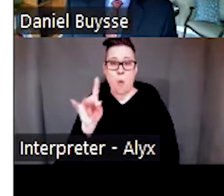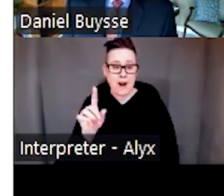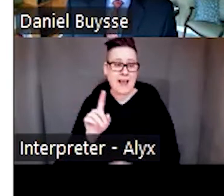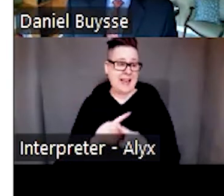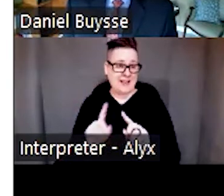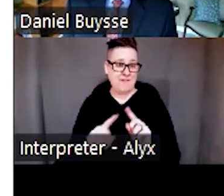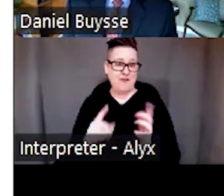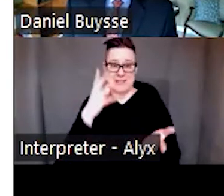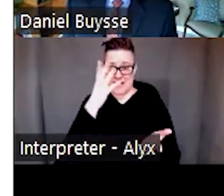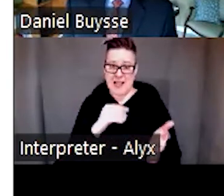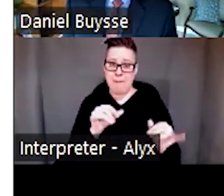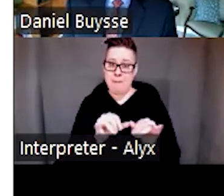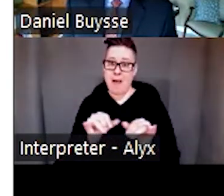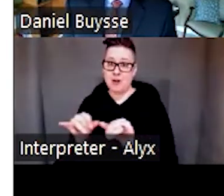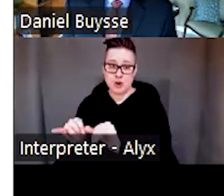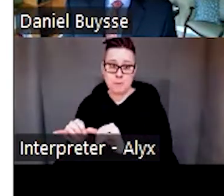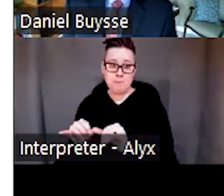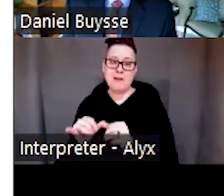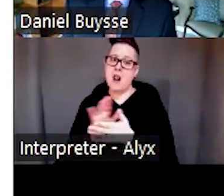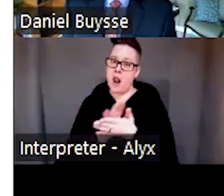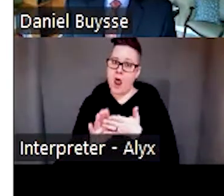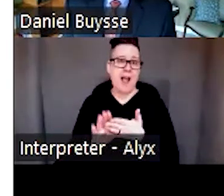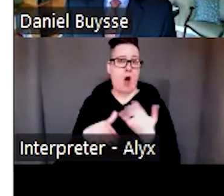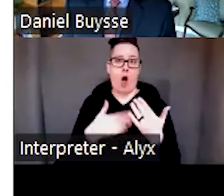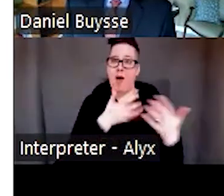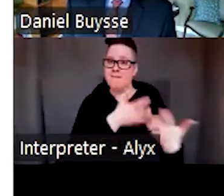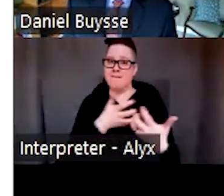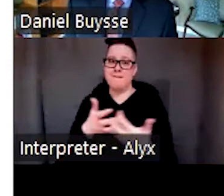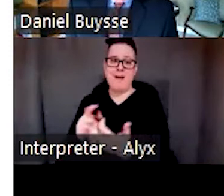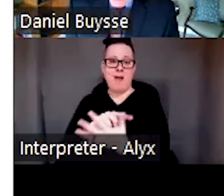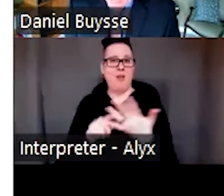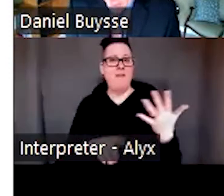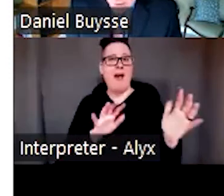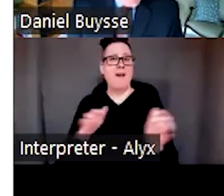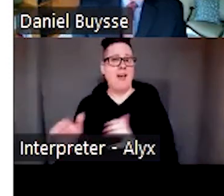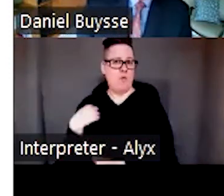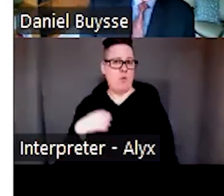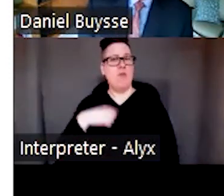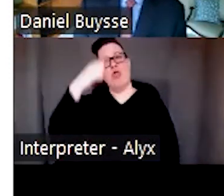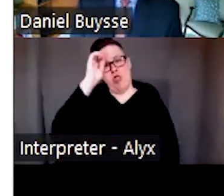sleep measures. They nicely sorted into the categories that we had hypothesized.